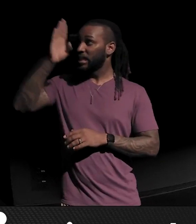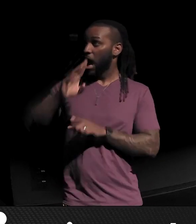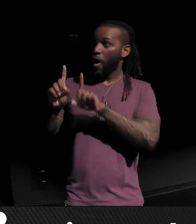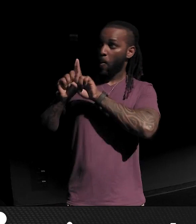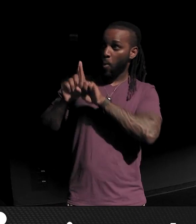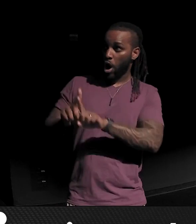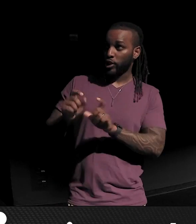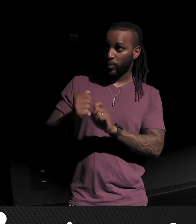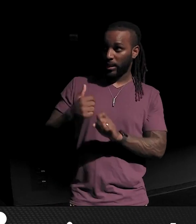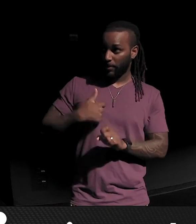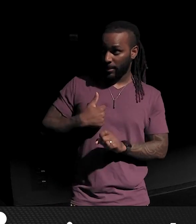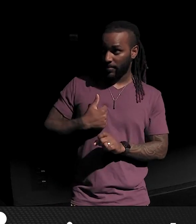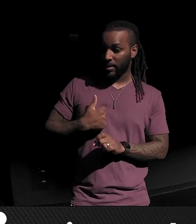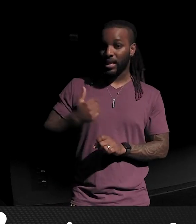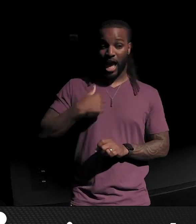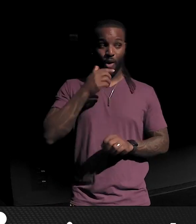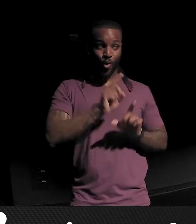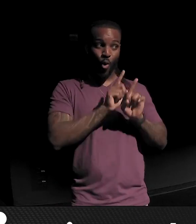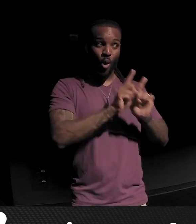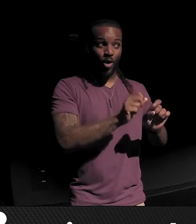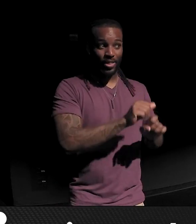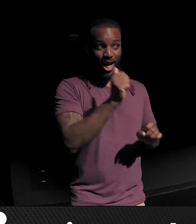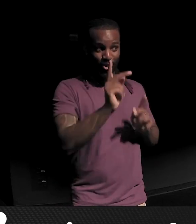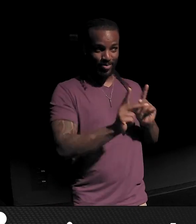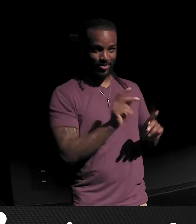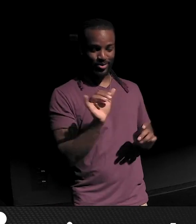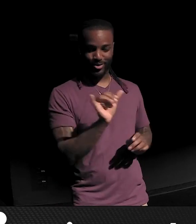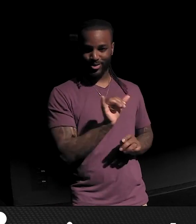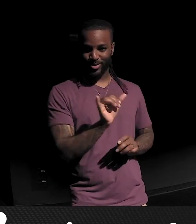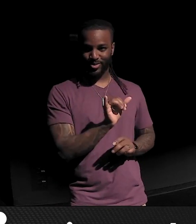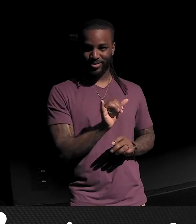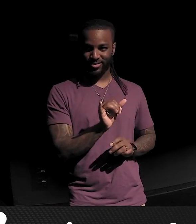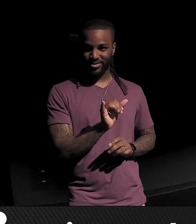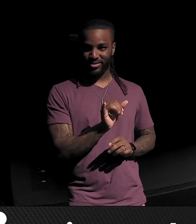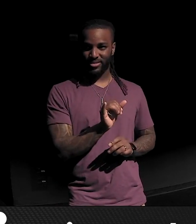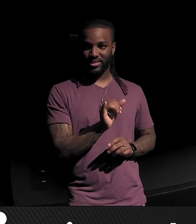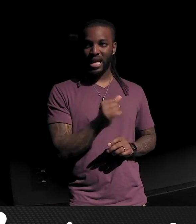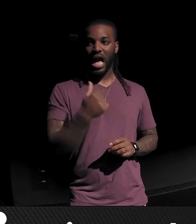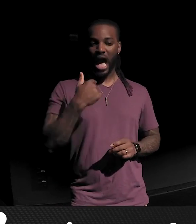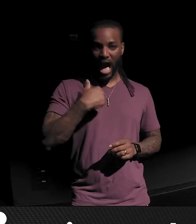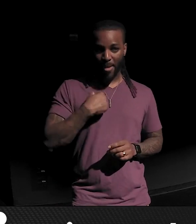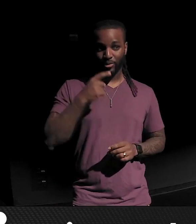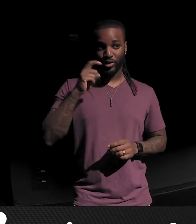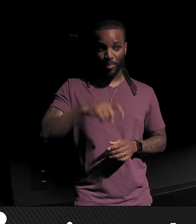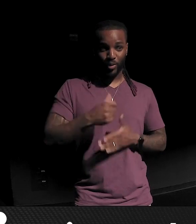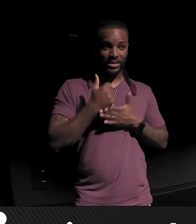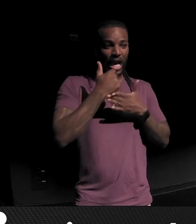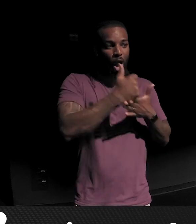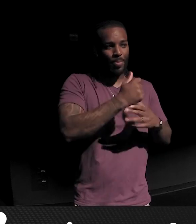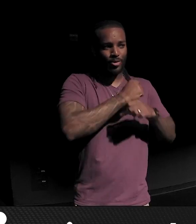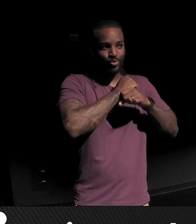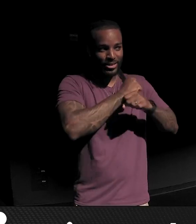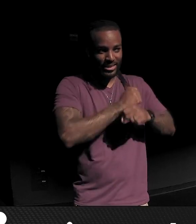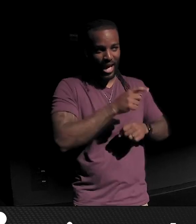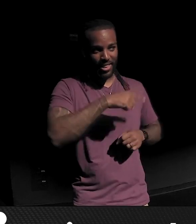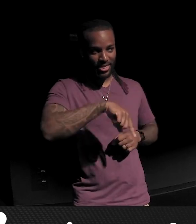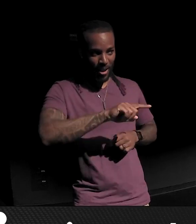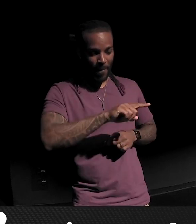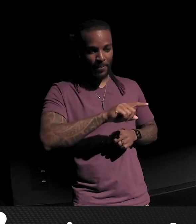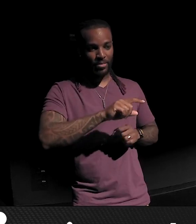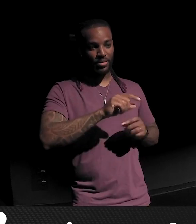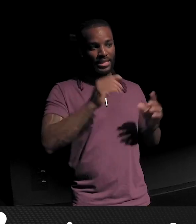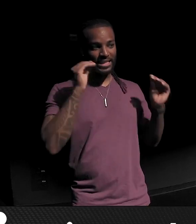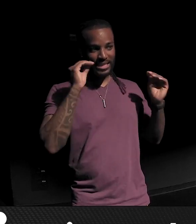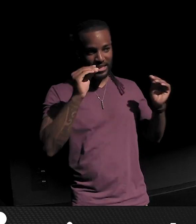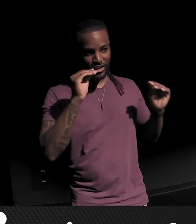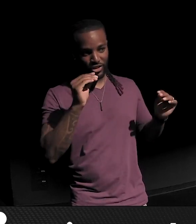darkest valley, I'm to walk with other people in their dark valleys. I'm to help protect them, redirect them on the